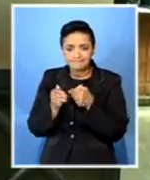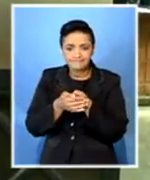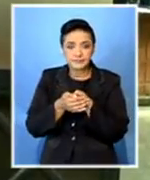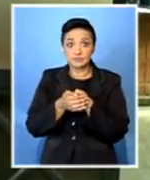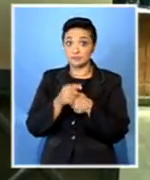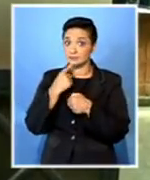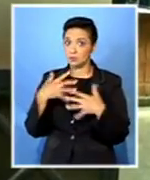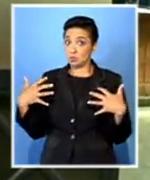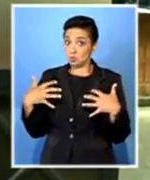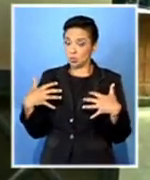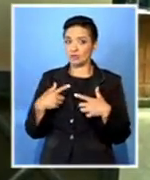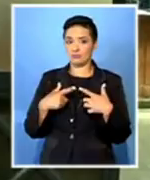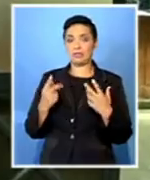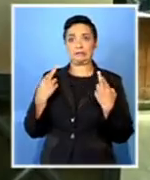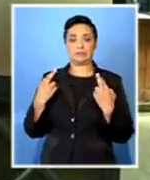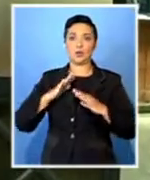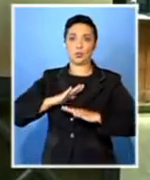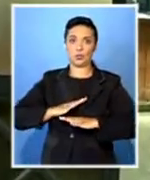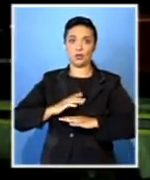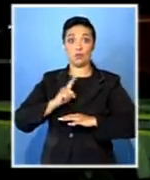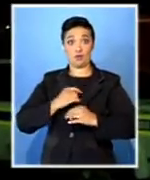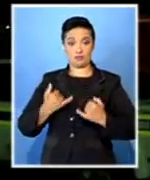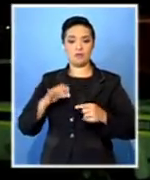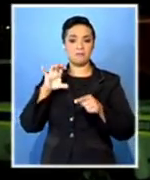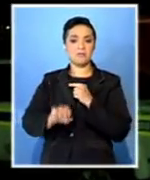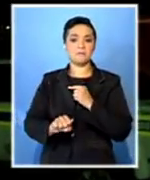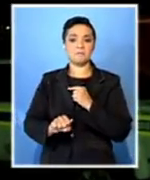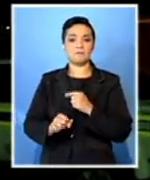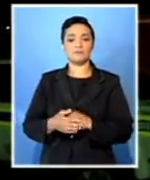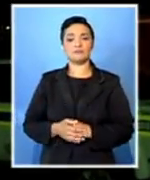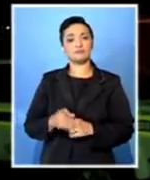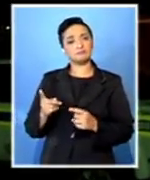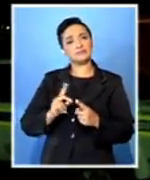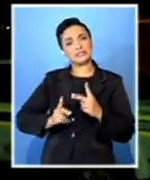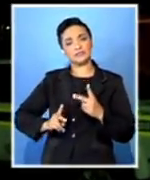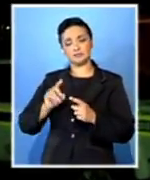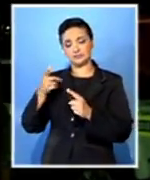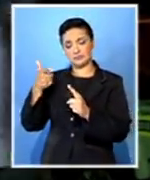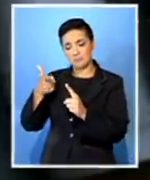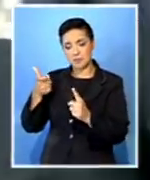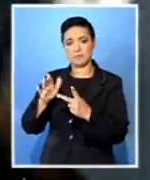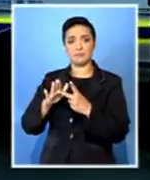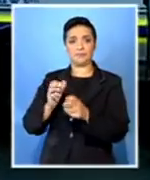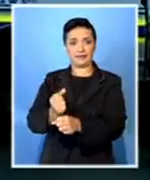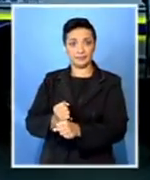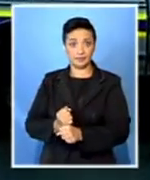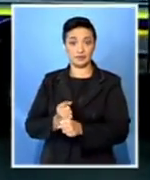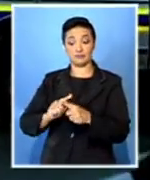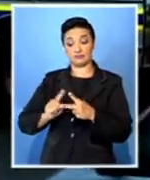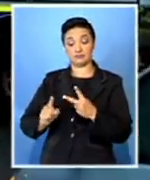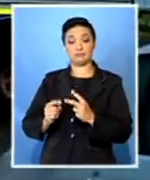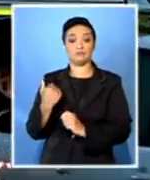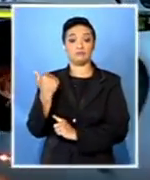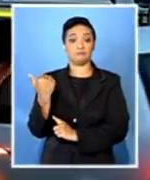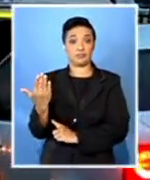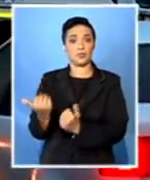shocked but relieved. The suspect faces multiple charges, including murder, attempted murder and kidnapping. He is